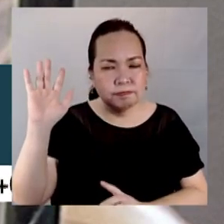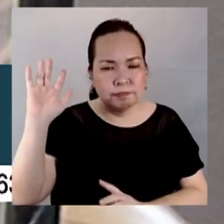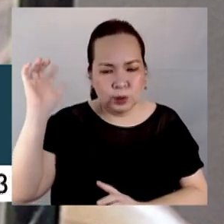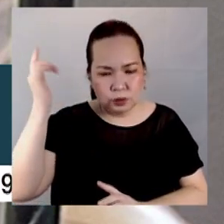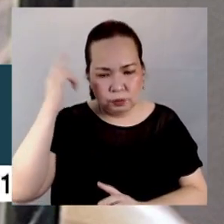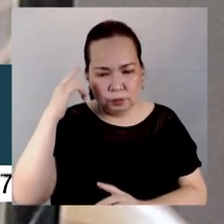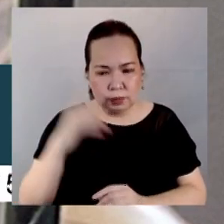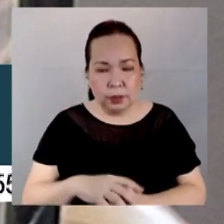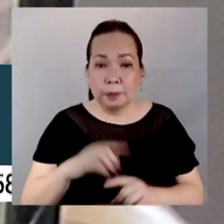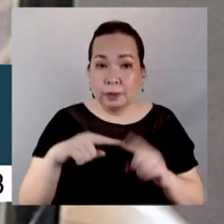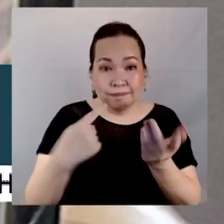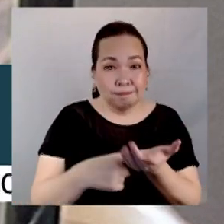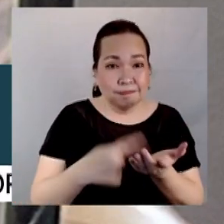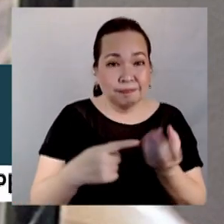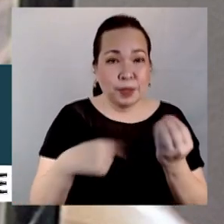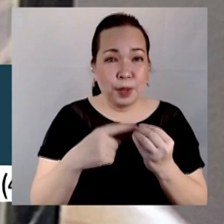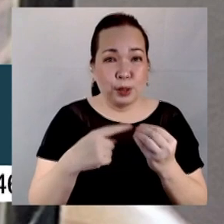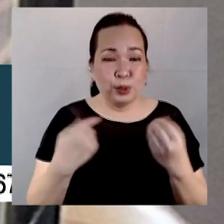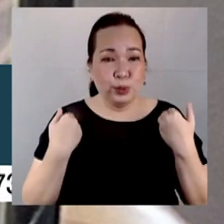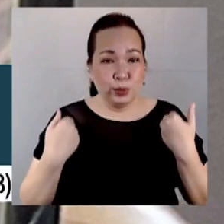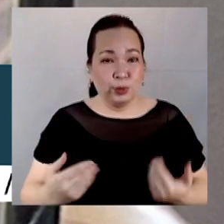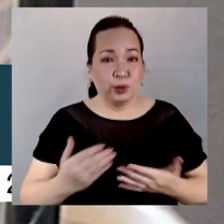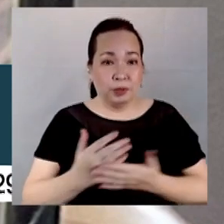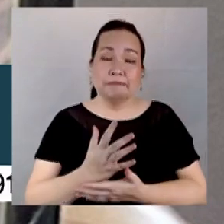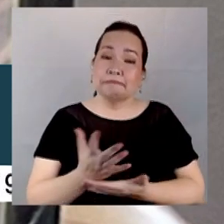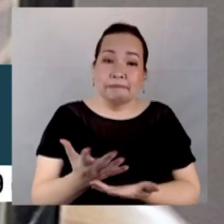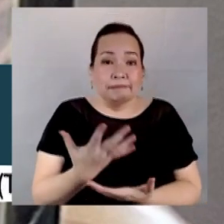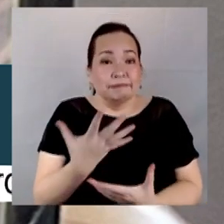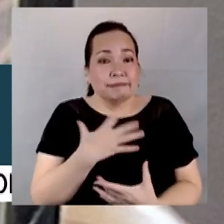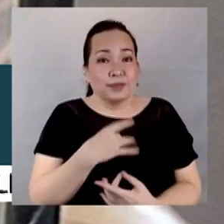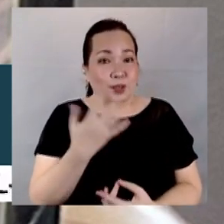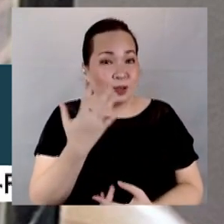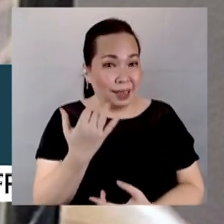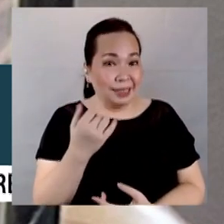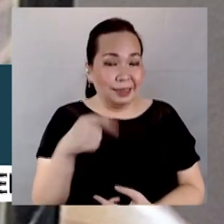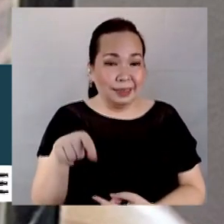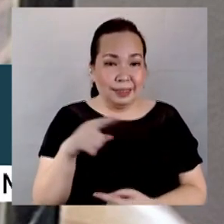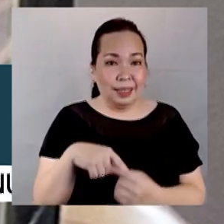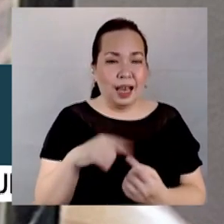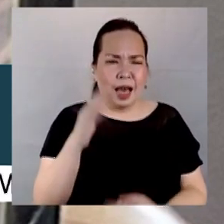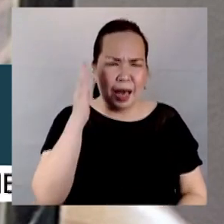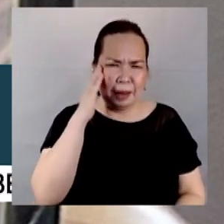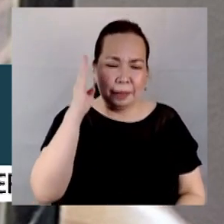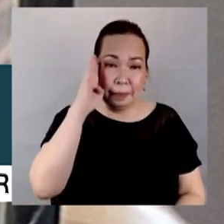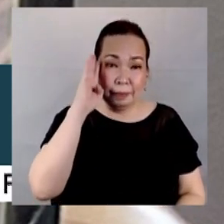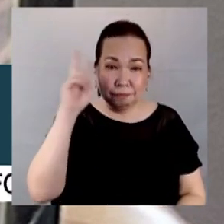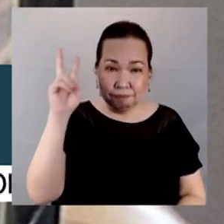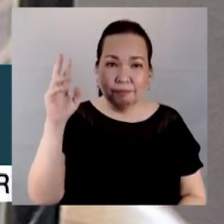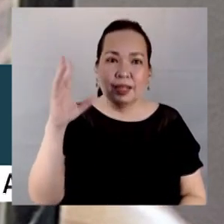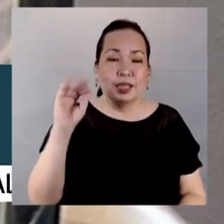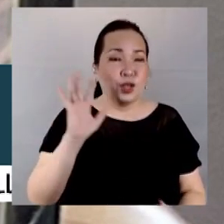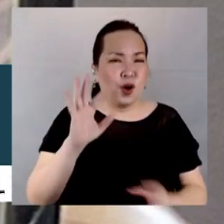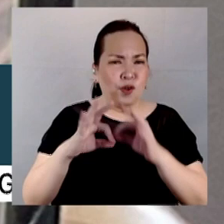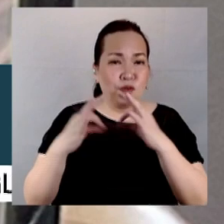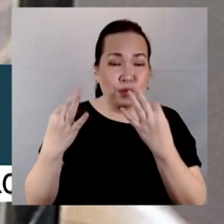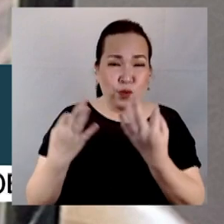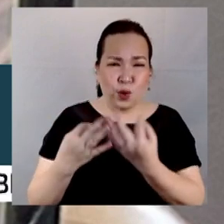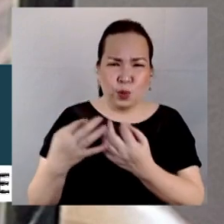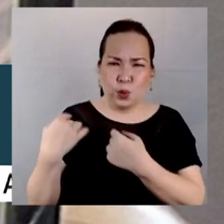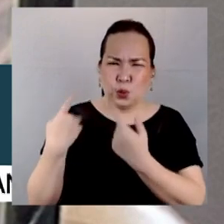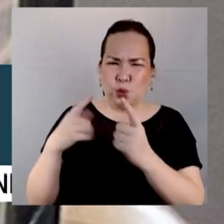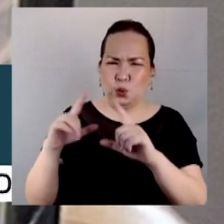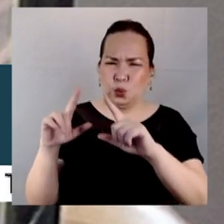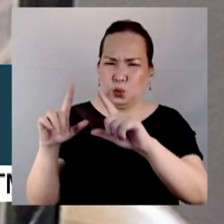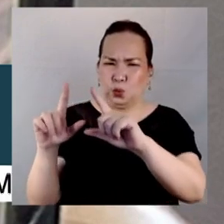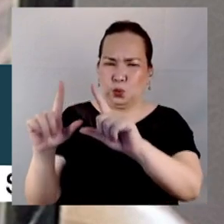human rights, Carmina, is quite interesting because, as we all know, Marcos and his family continues to be hounded by